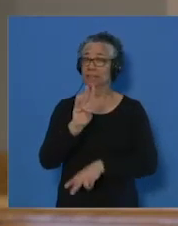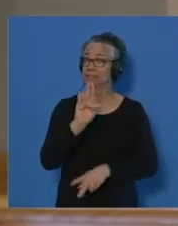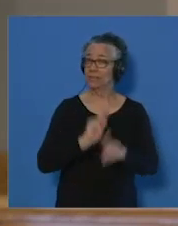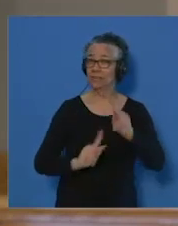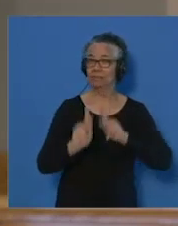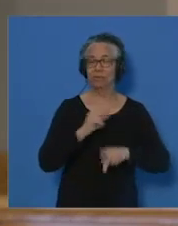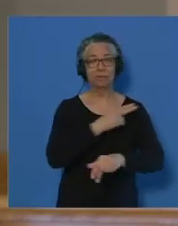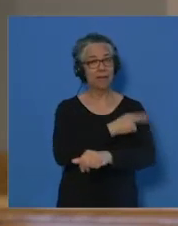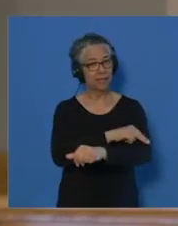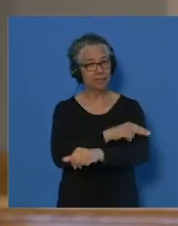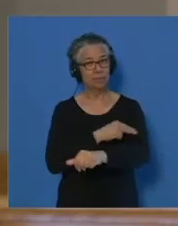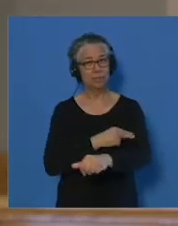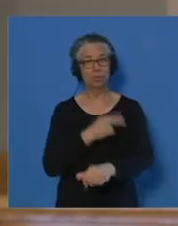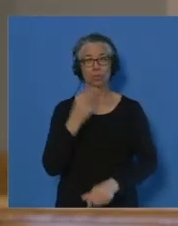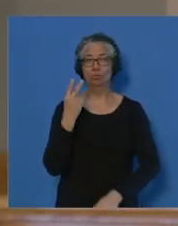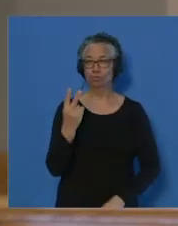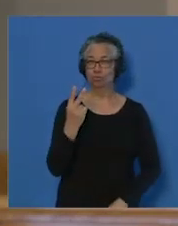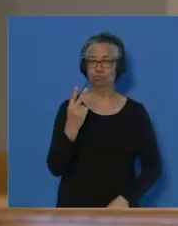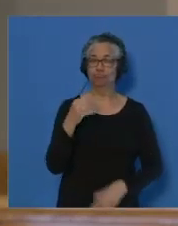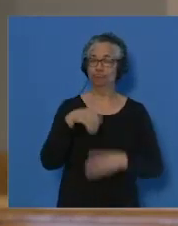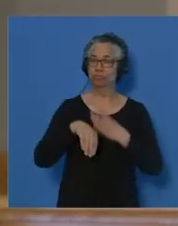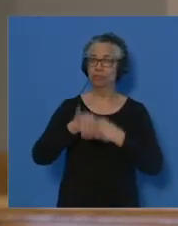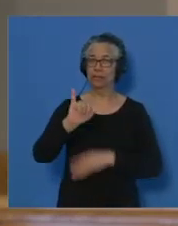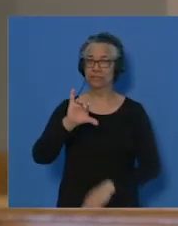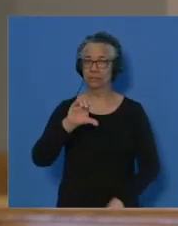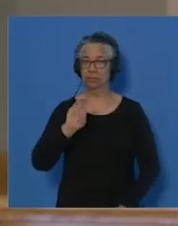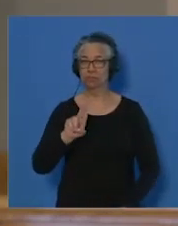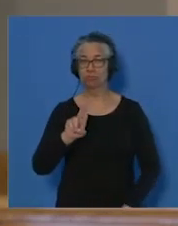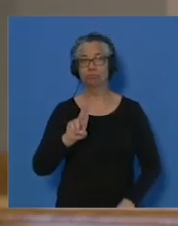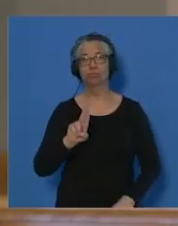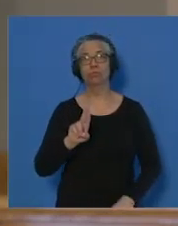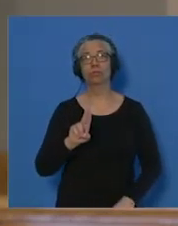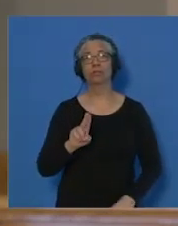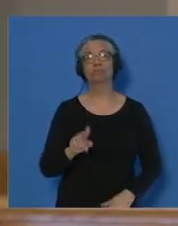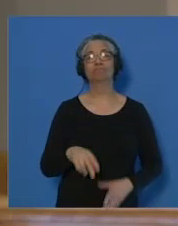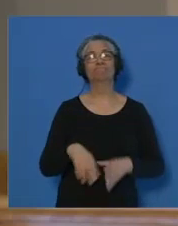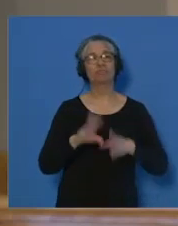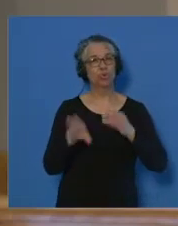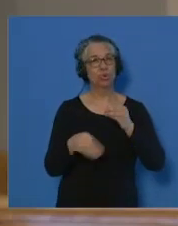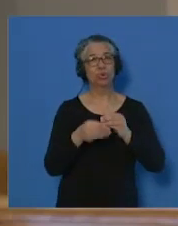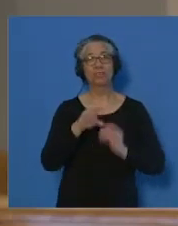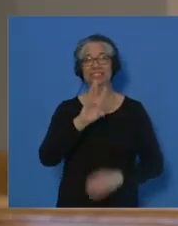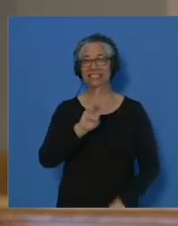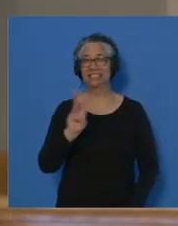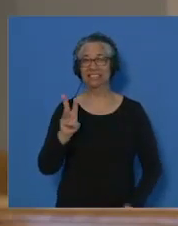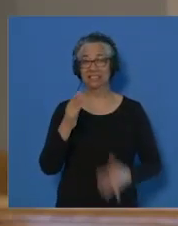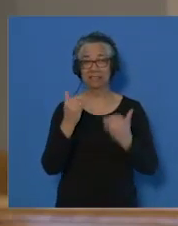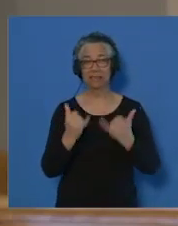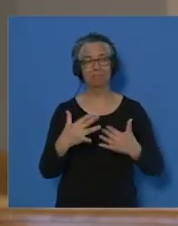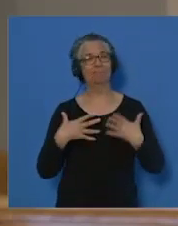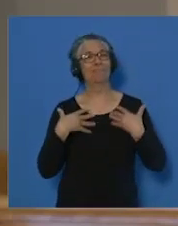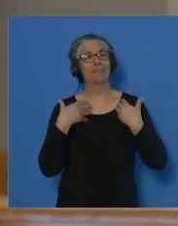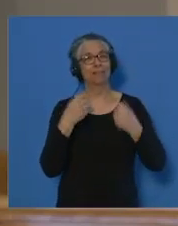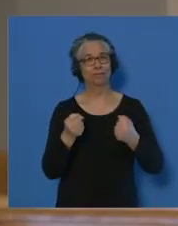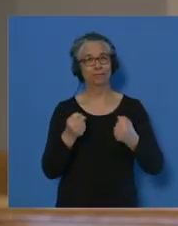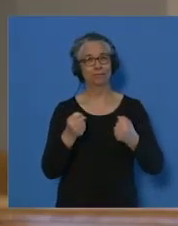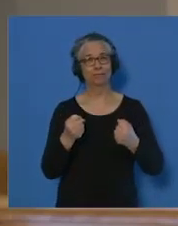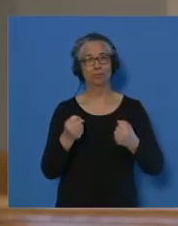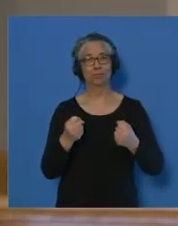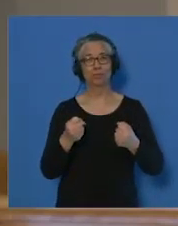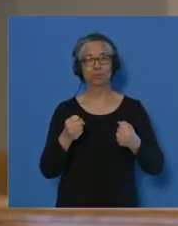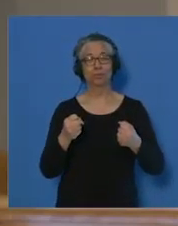are hospitalized, with 2 of those in critical care. A total of 66 have now recovered, and the total